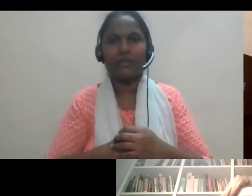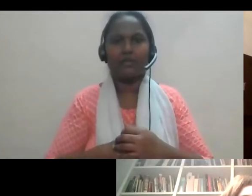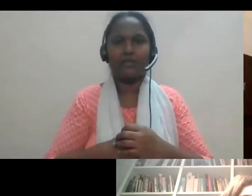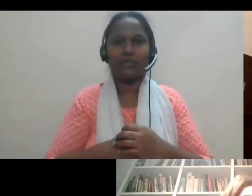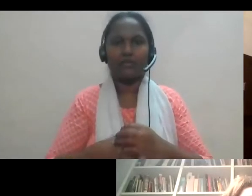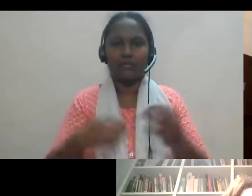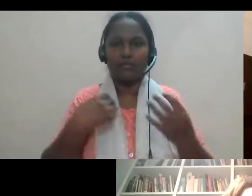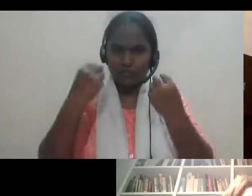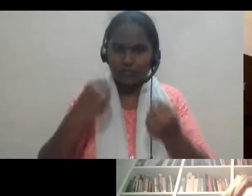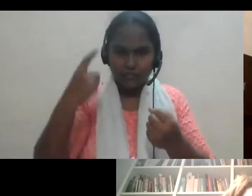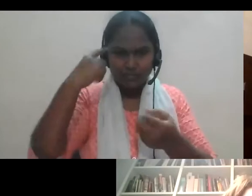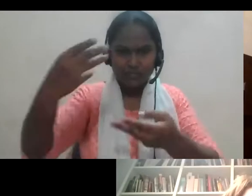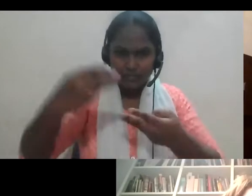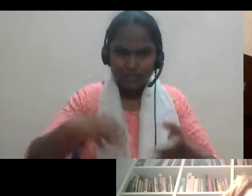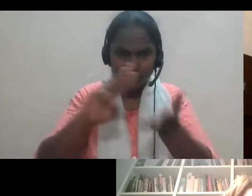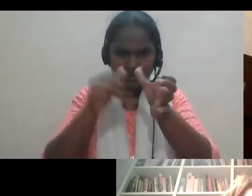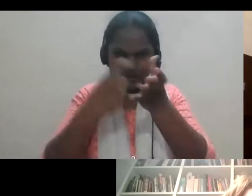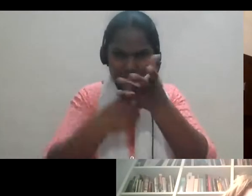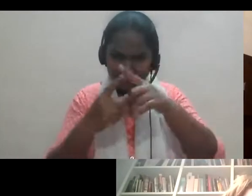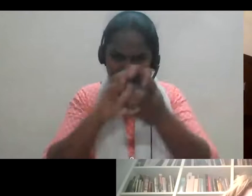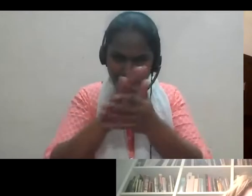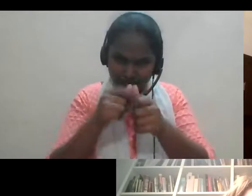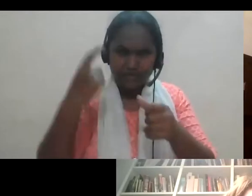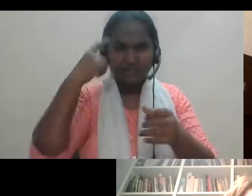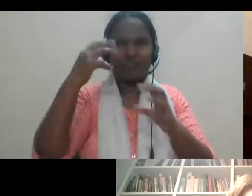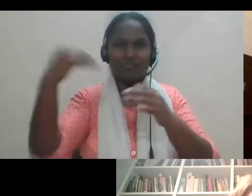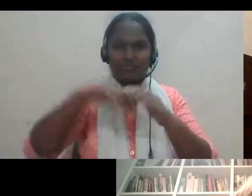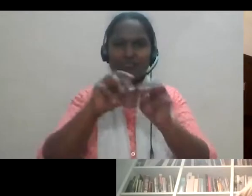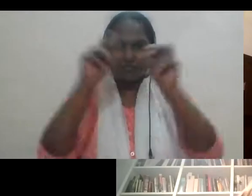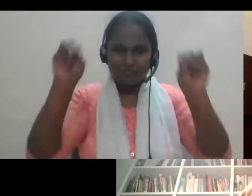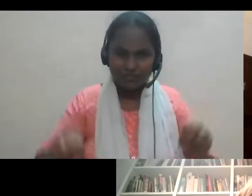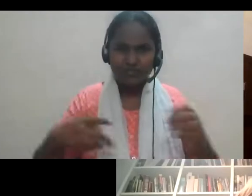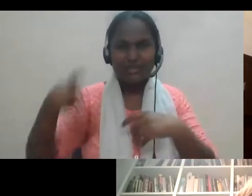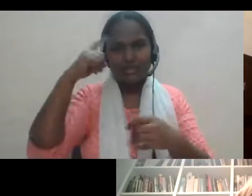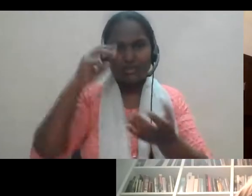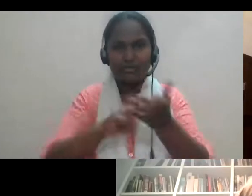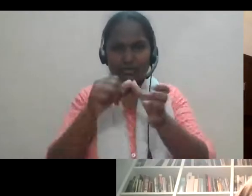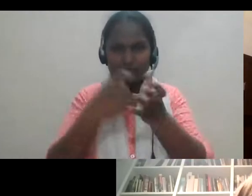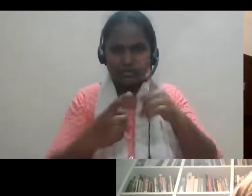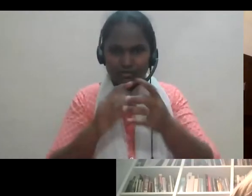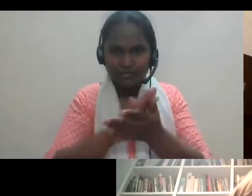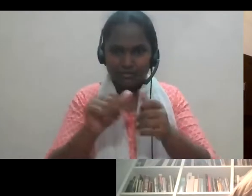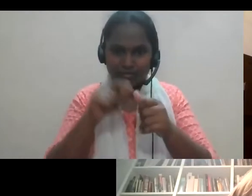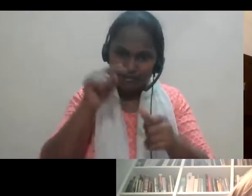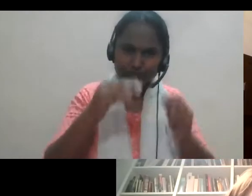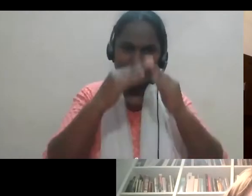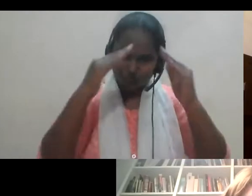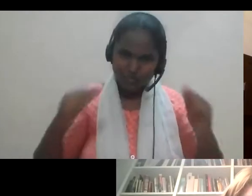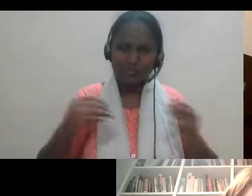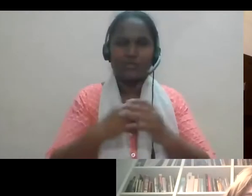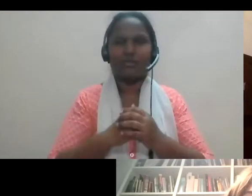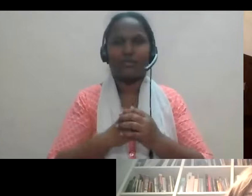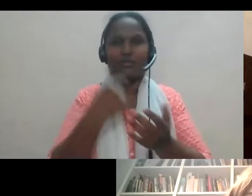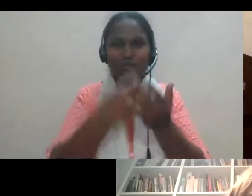So we first invited Marta when I arrived at the museum and said, of course, Marta, you know, this is your home and, you